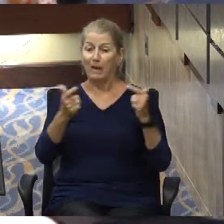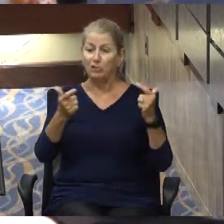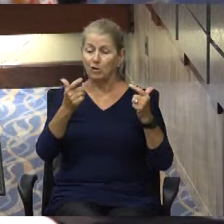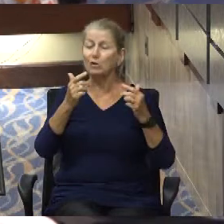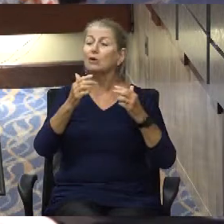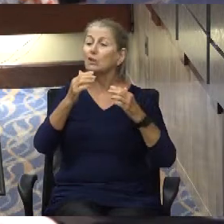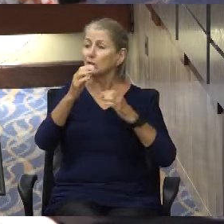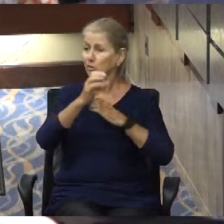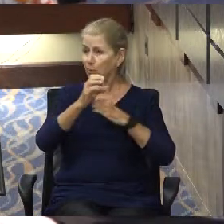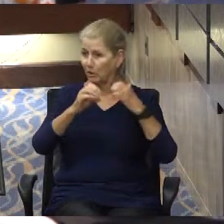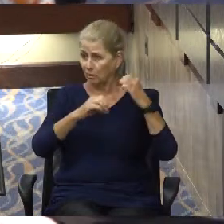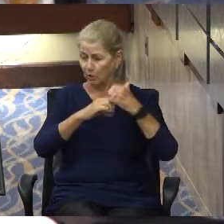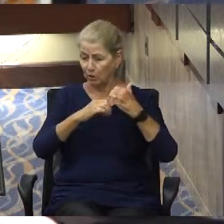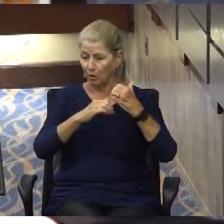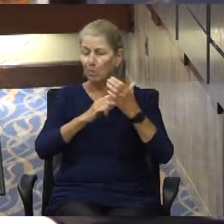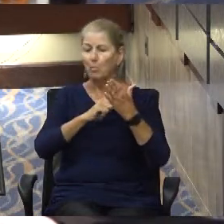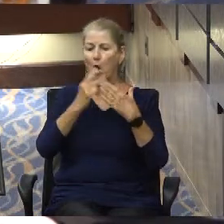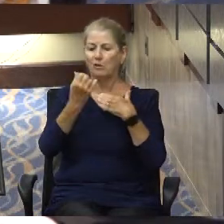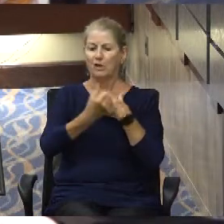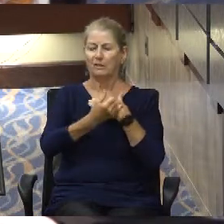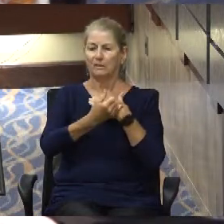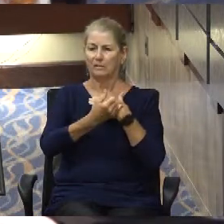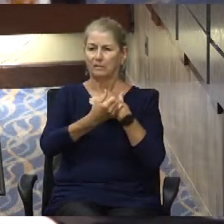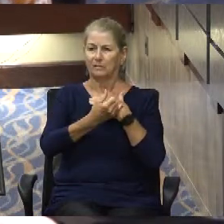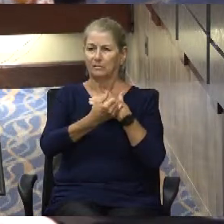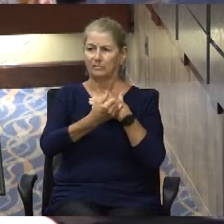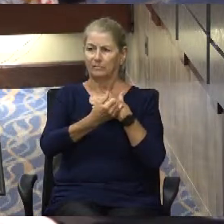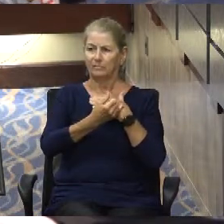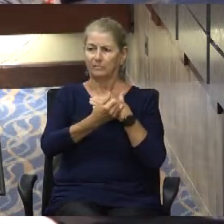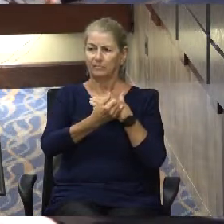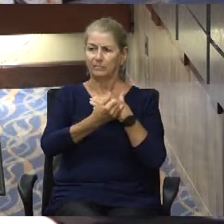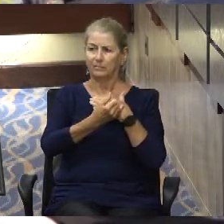that are mostly in the downtown area.